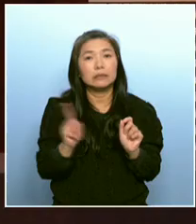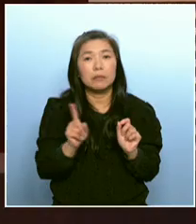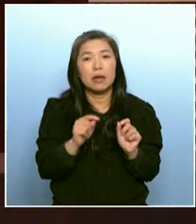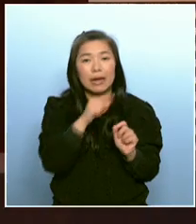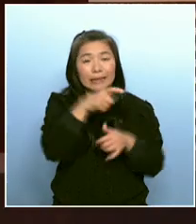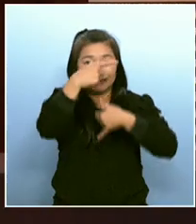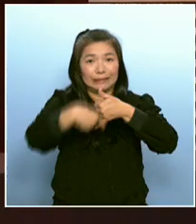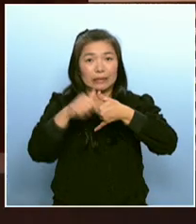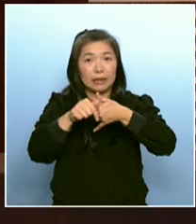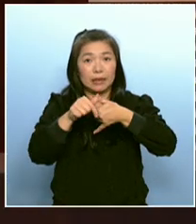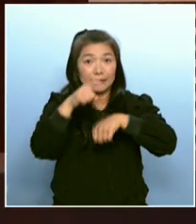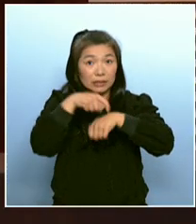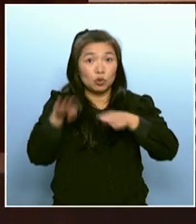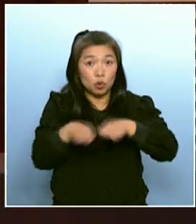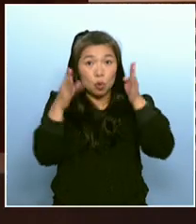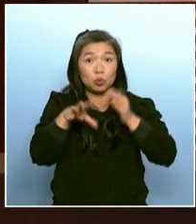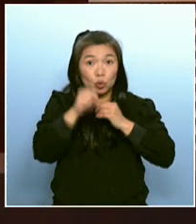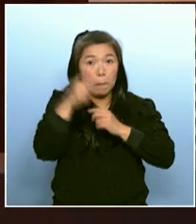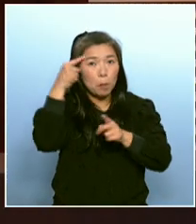Well, let me put it this way.